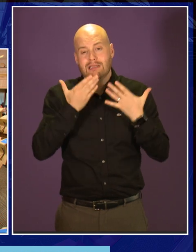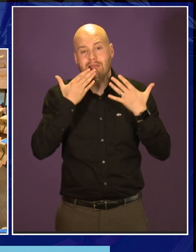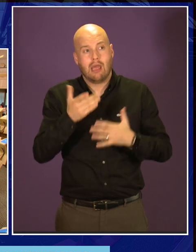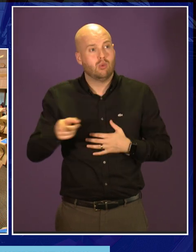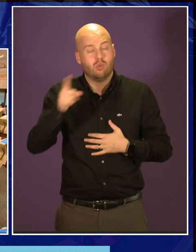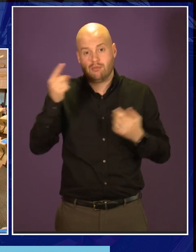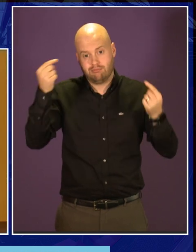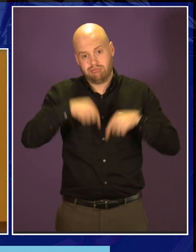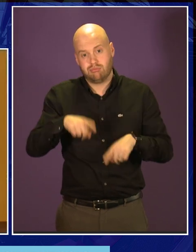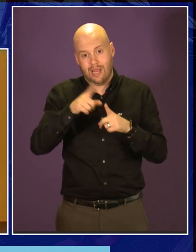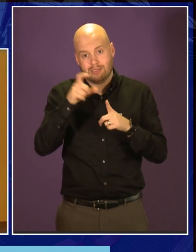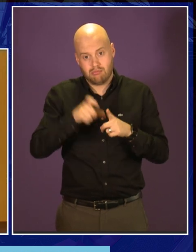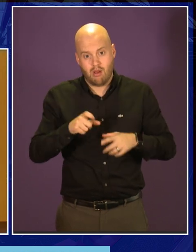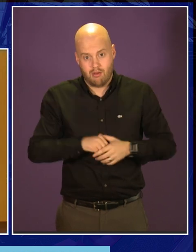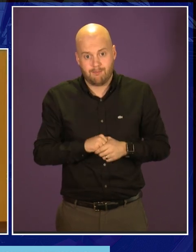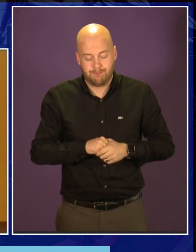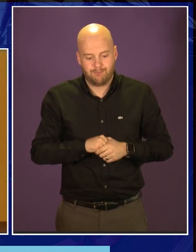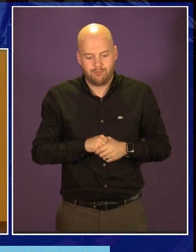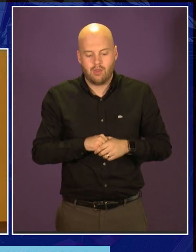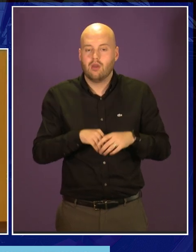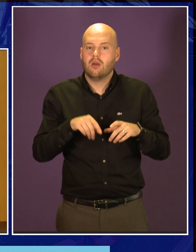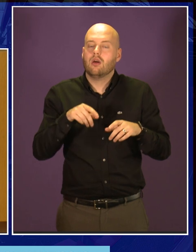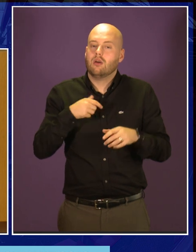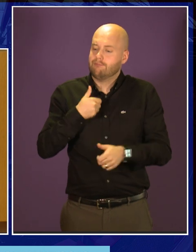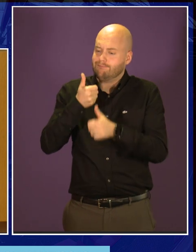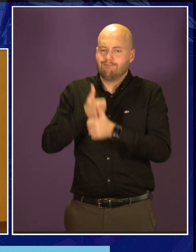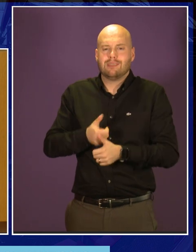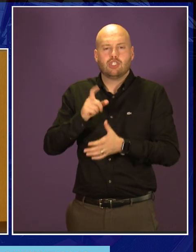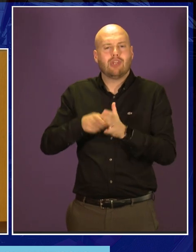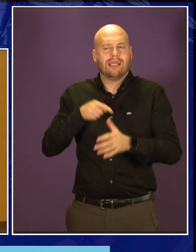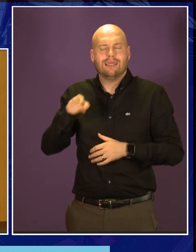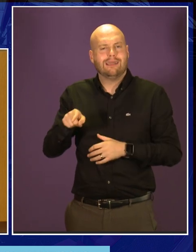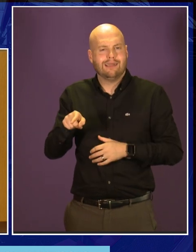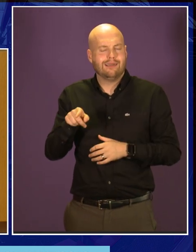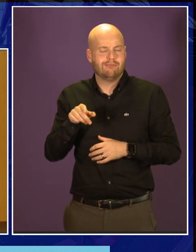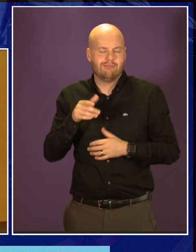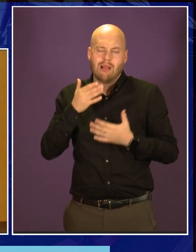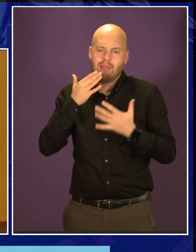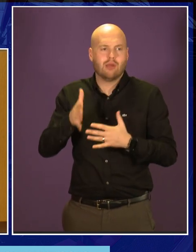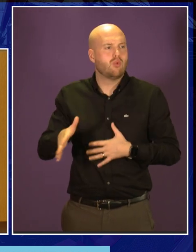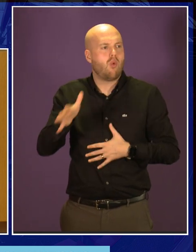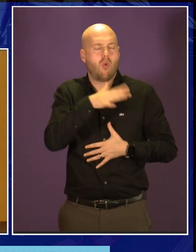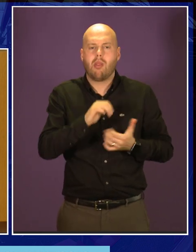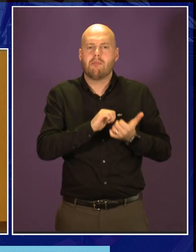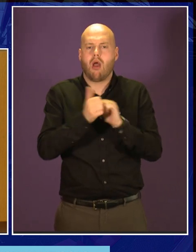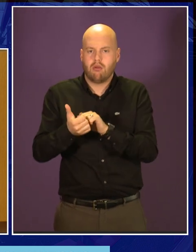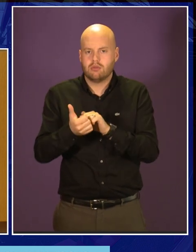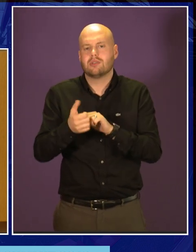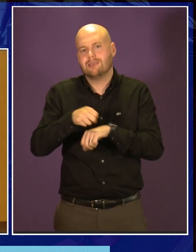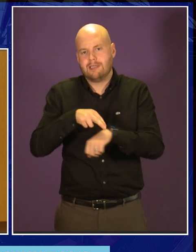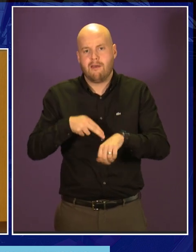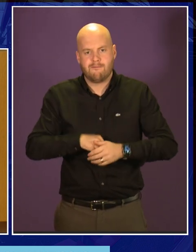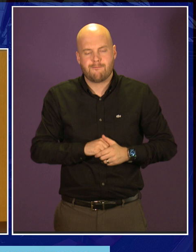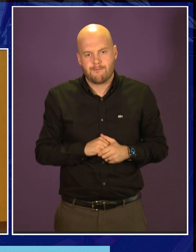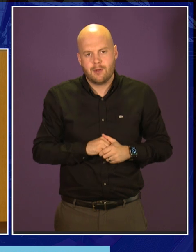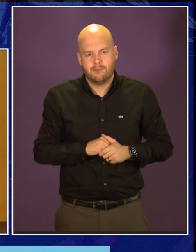days. I'd also, of course, like to echo Jackie's thanks to all of the partners and the summit staff. It feels